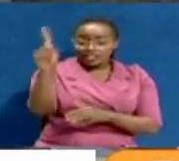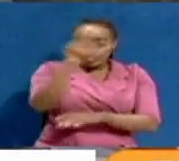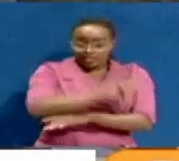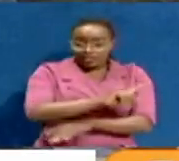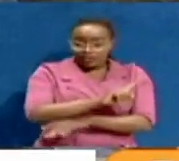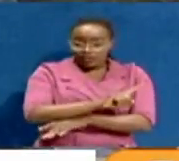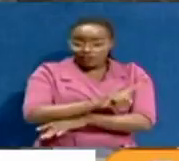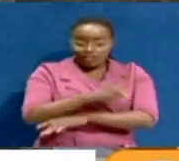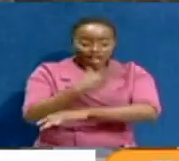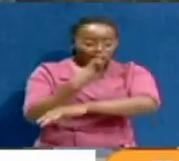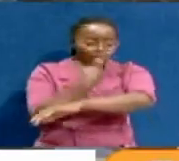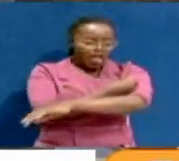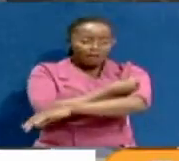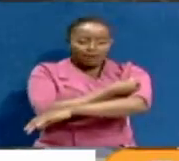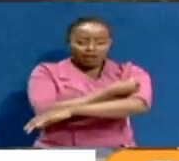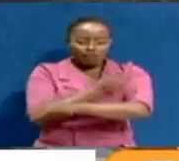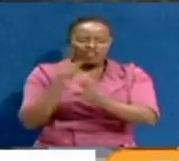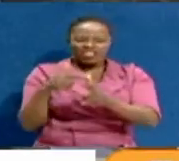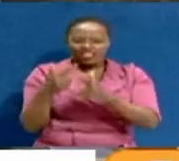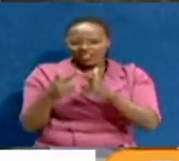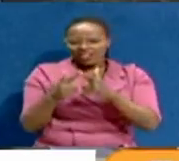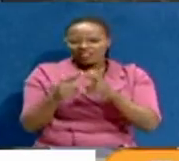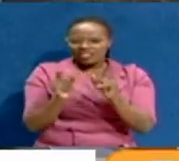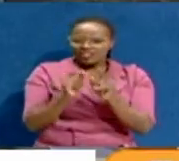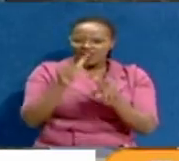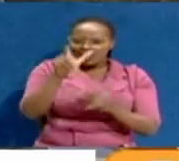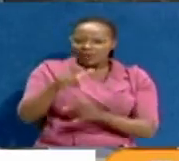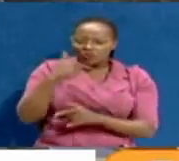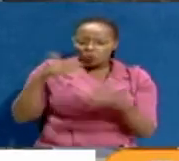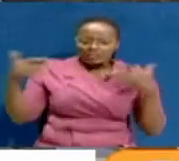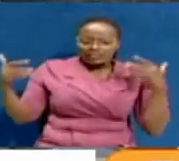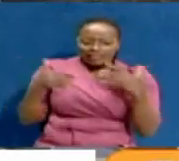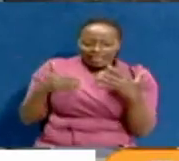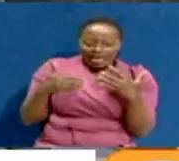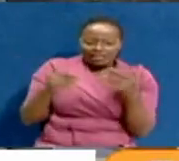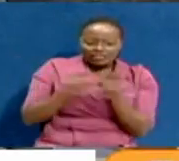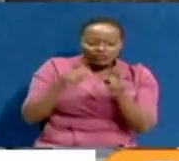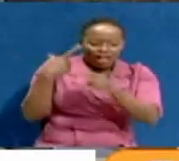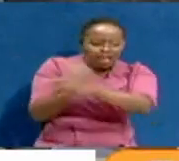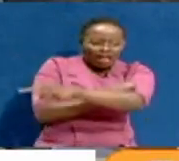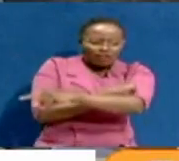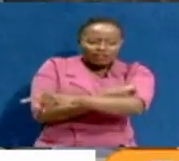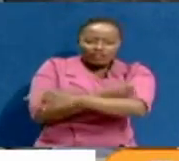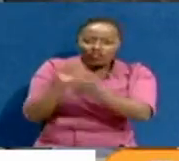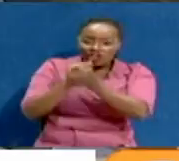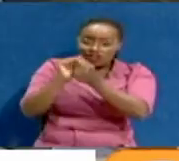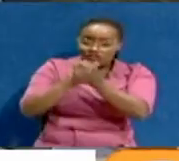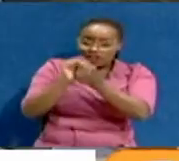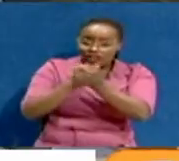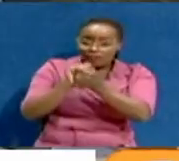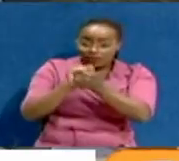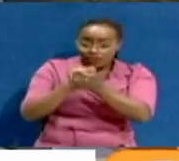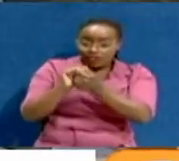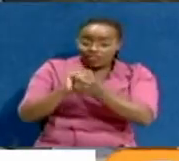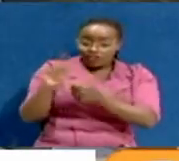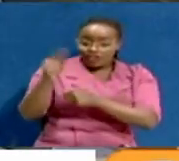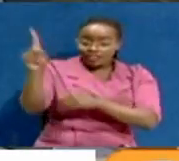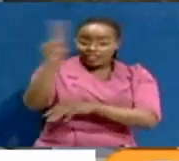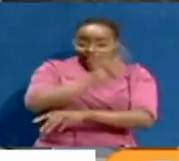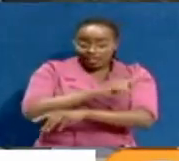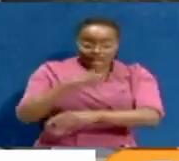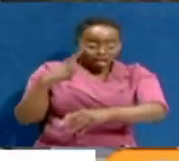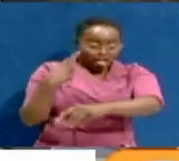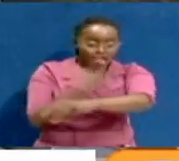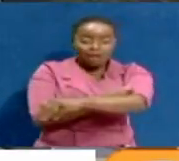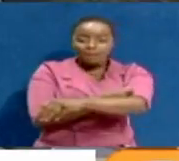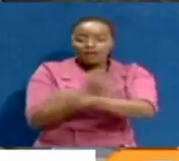day, the little prick. I'm somebody who I think I'm scared of needles. You got it on the Friday. I got it on the Friday on the first day.